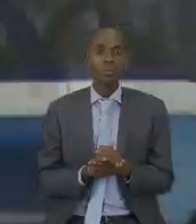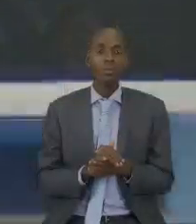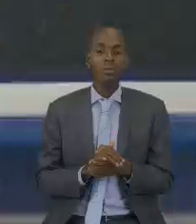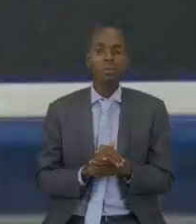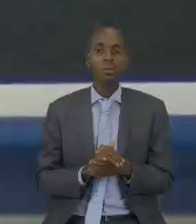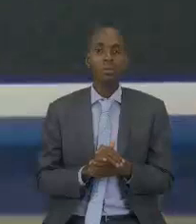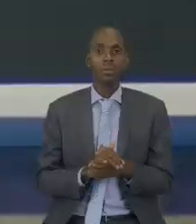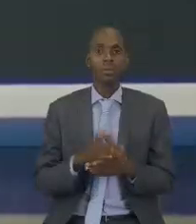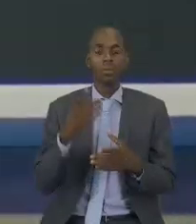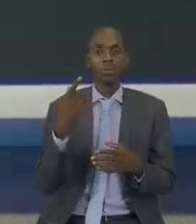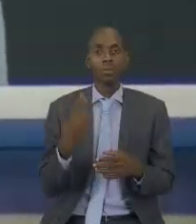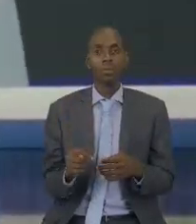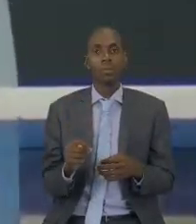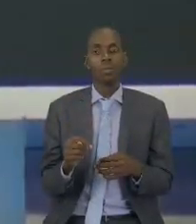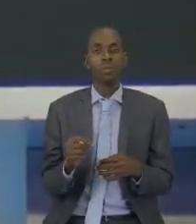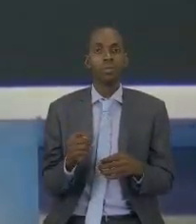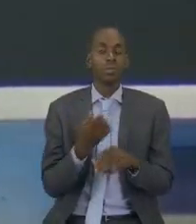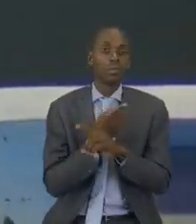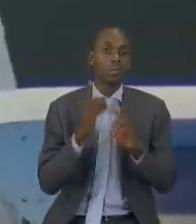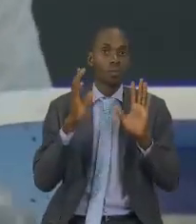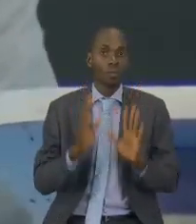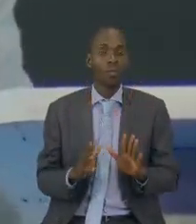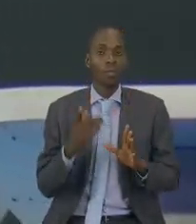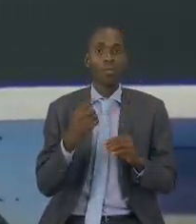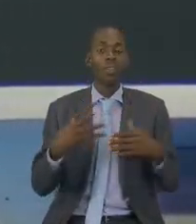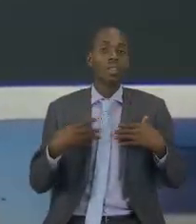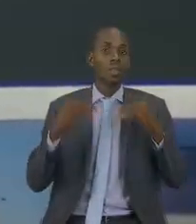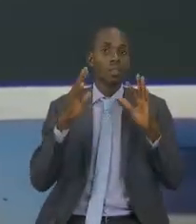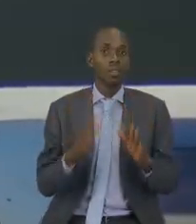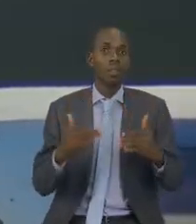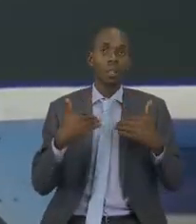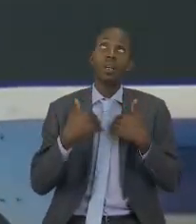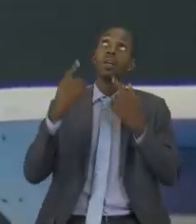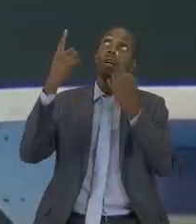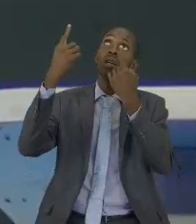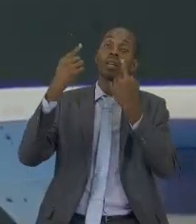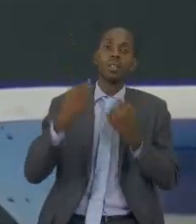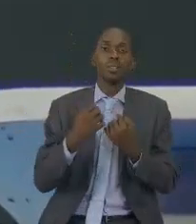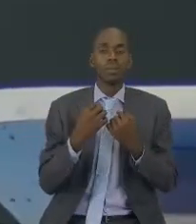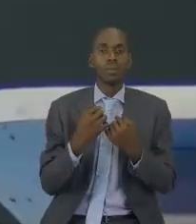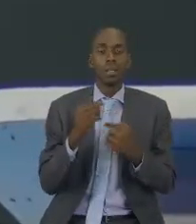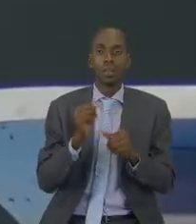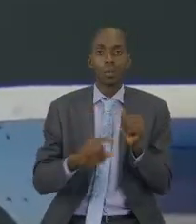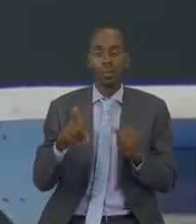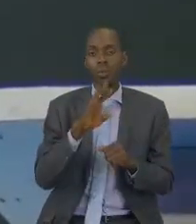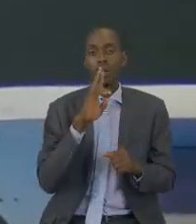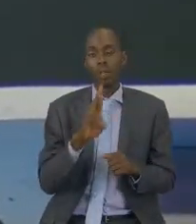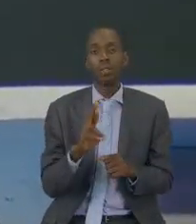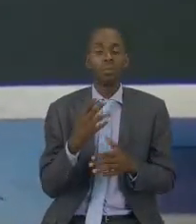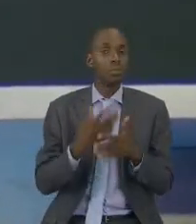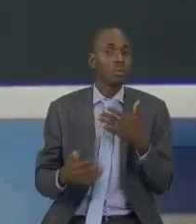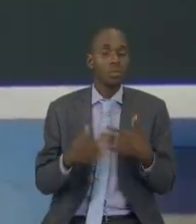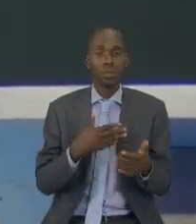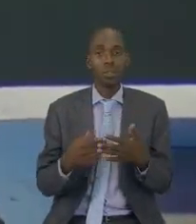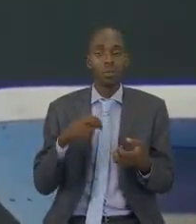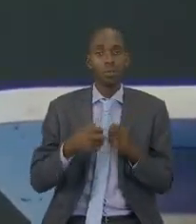The deliverer, the healer has come. Wherever you are, whatever the problem